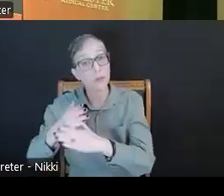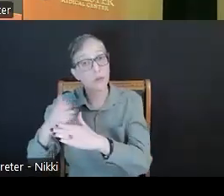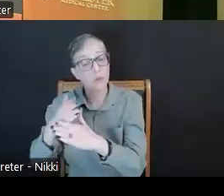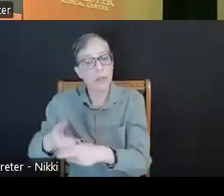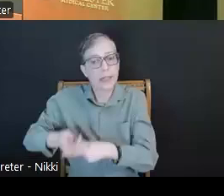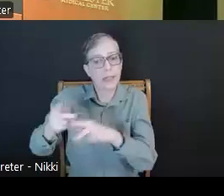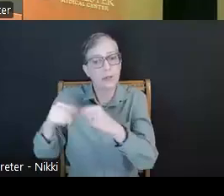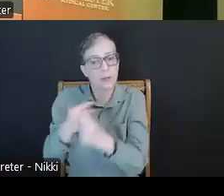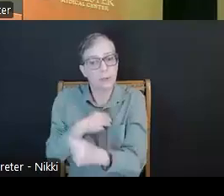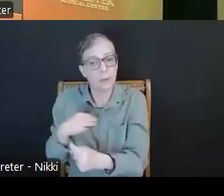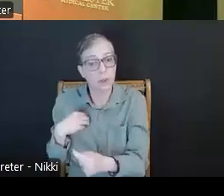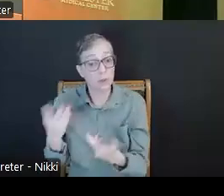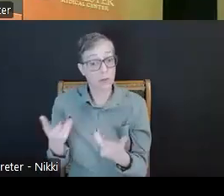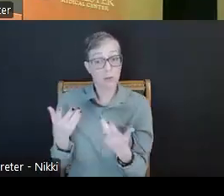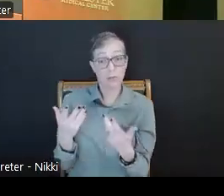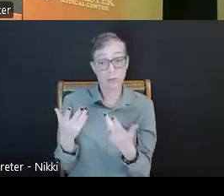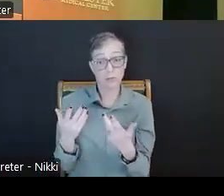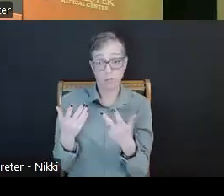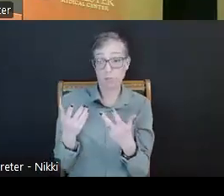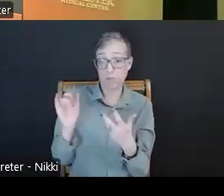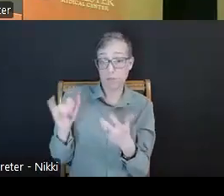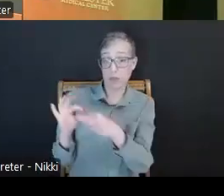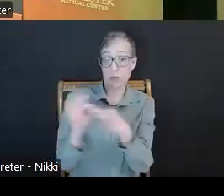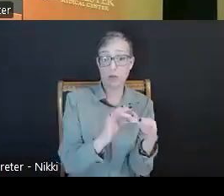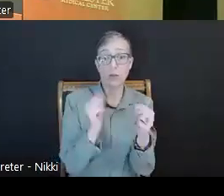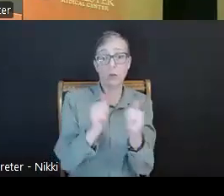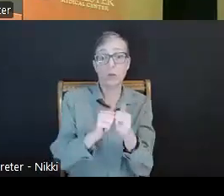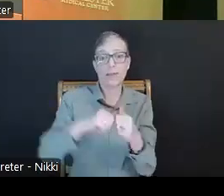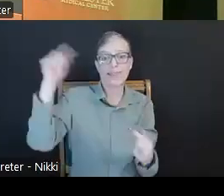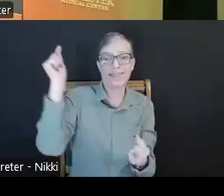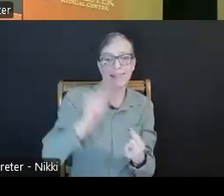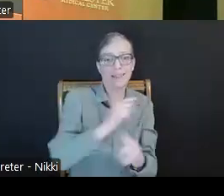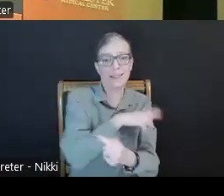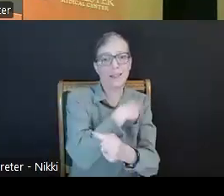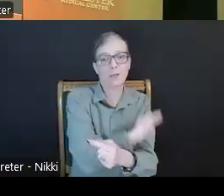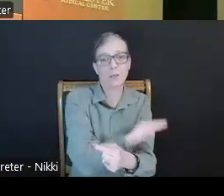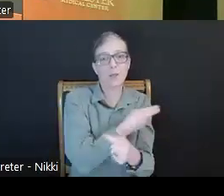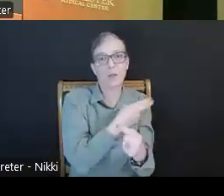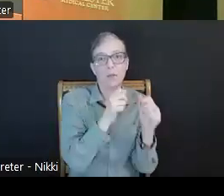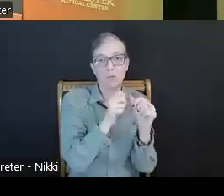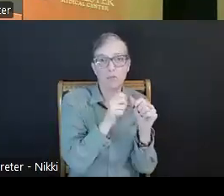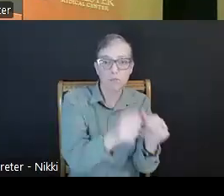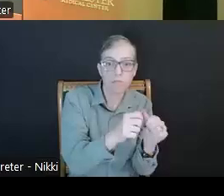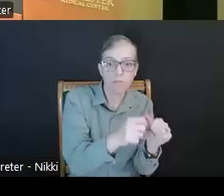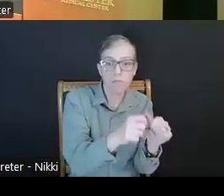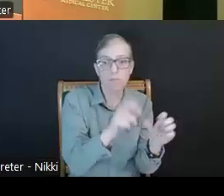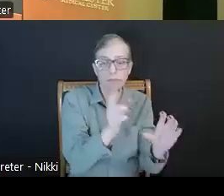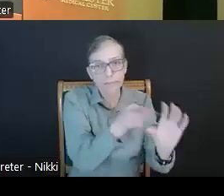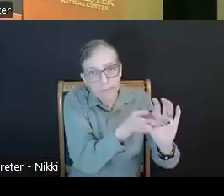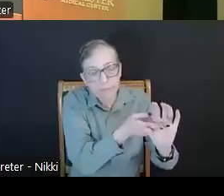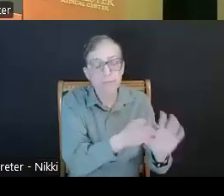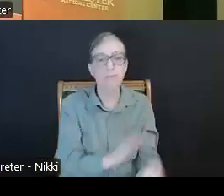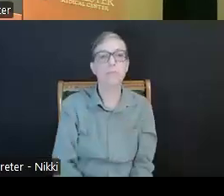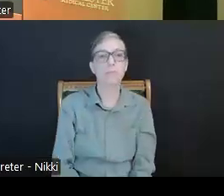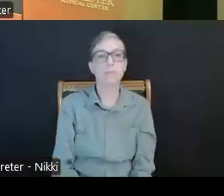reduced mortality and length of stay. So for hospital clinicians who are treating a patient, how many